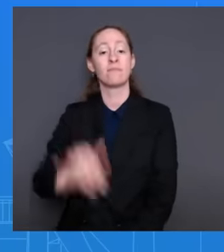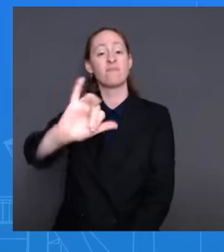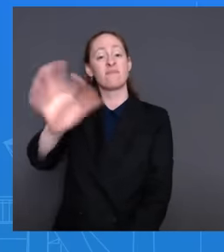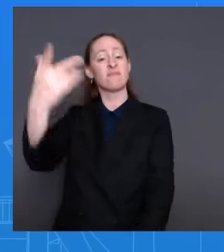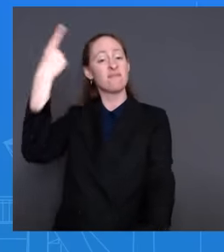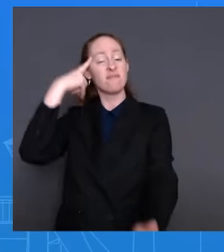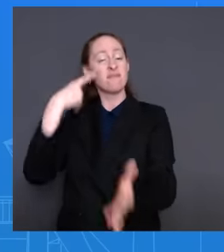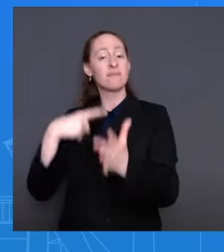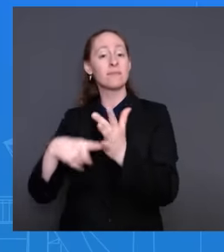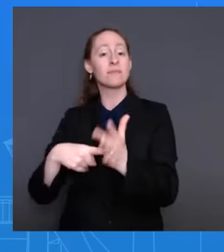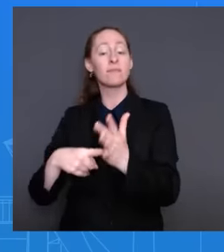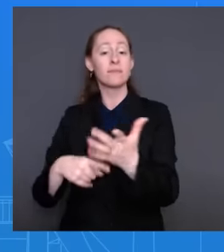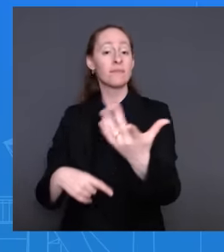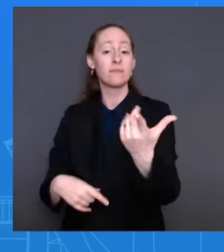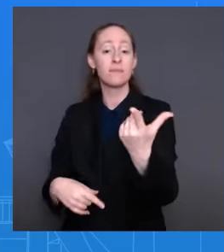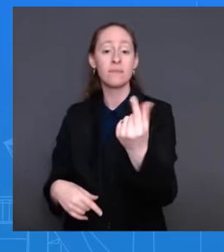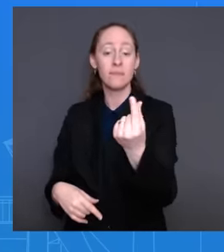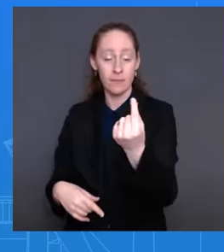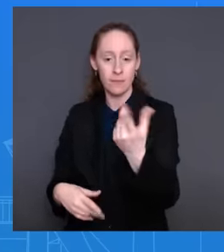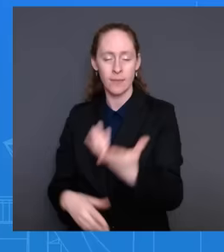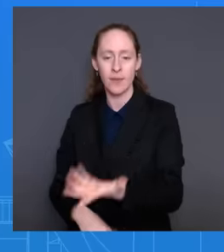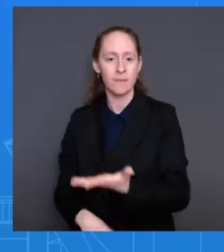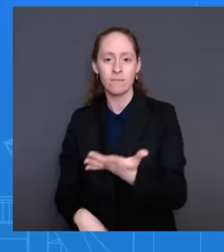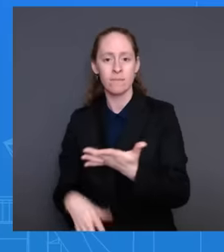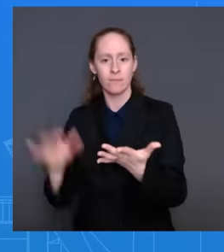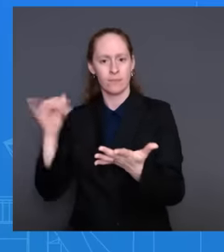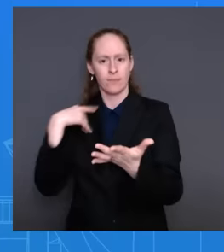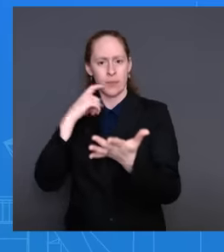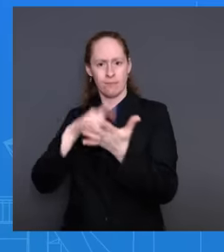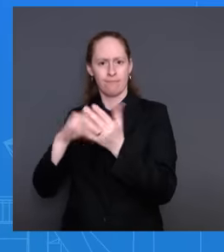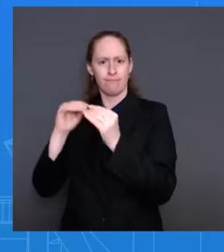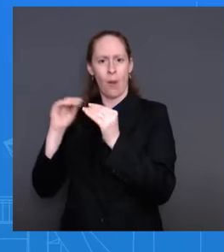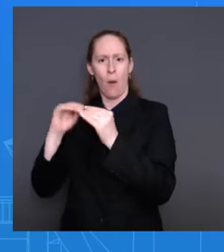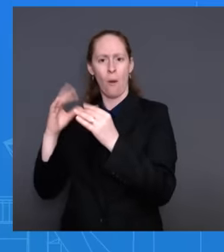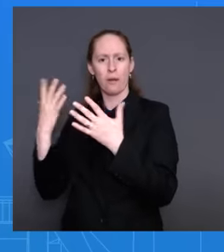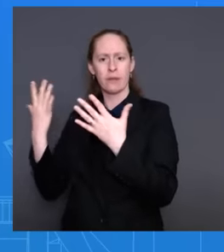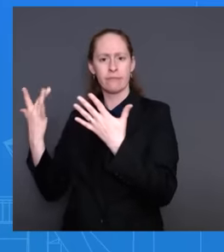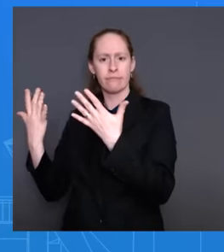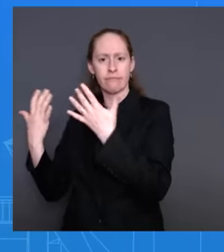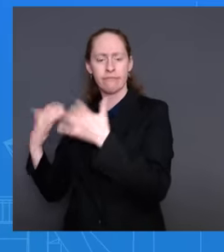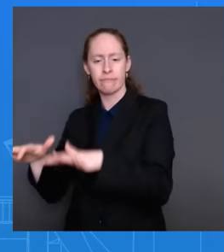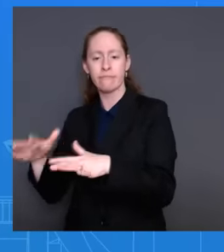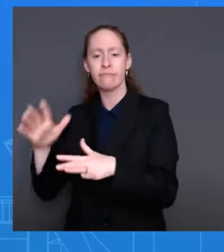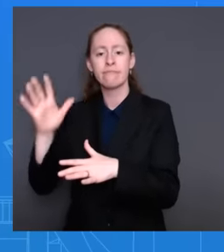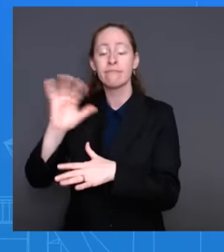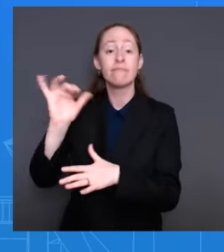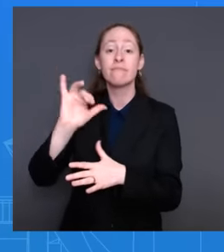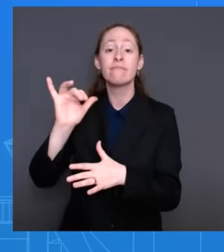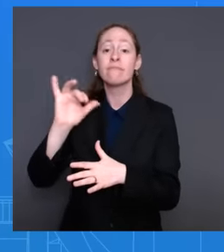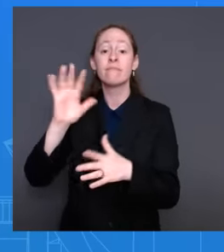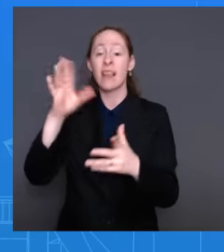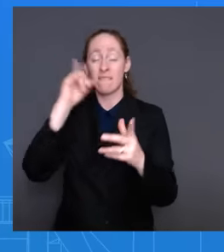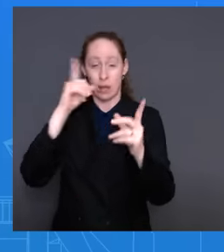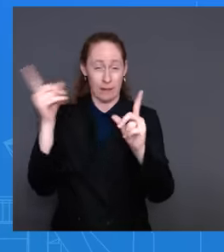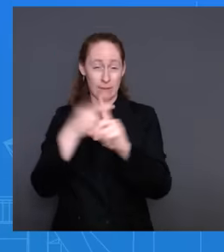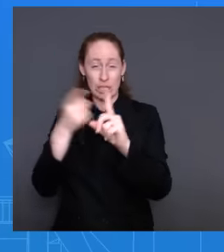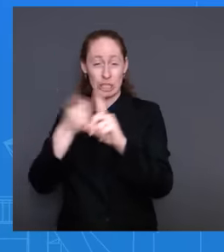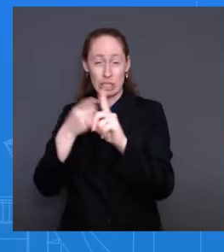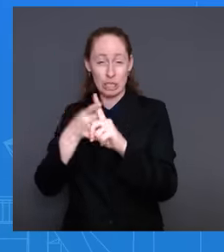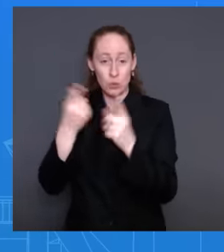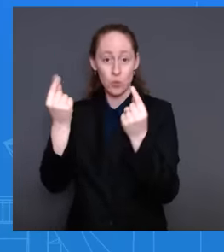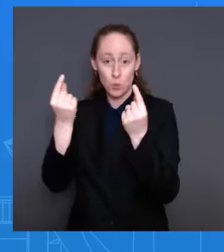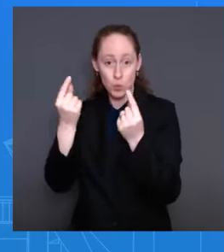containers can move through ports, for example, and get from a ship all the way to the end, that we have seen significant improvements in that fluidity across